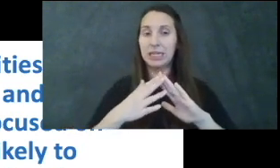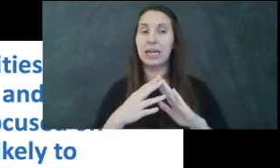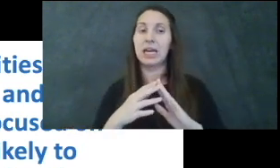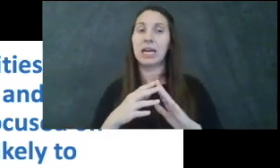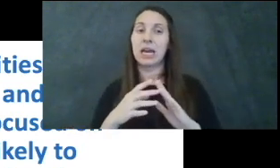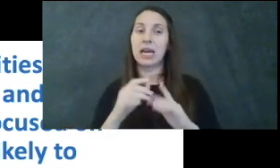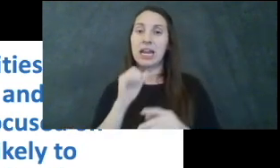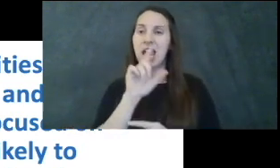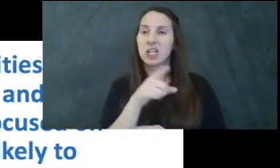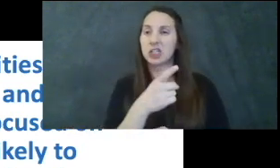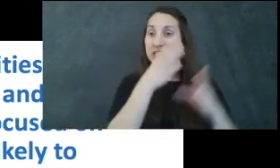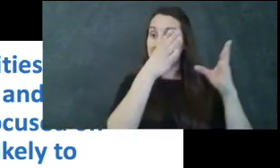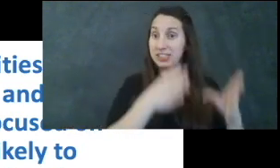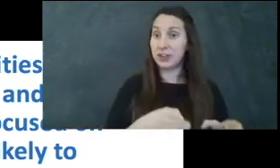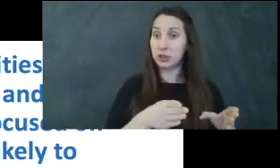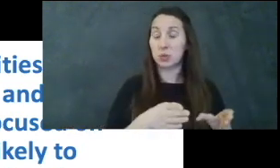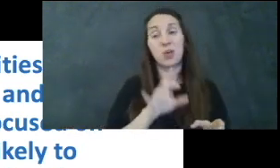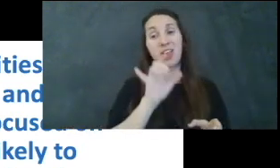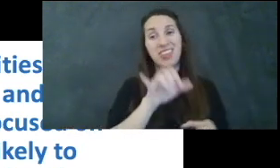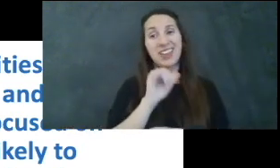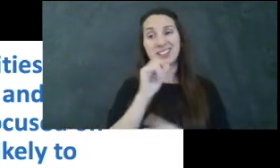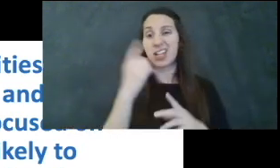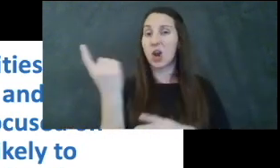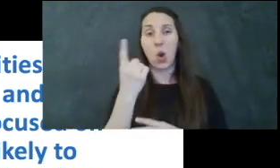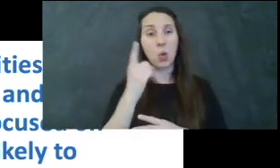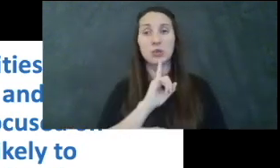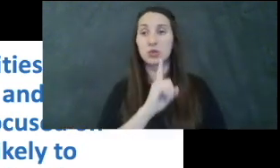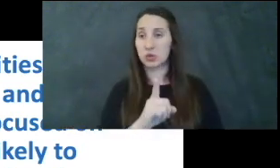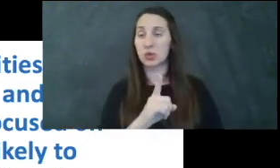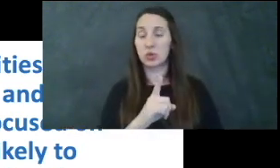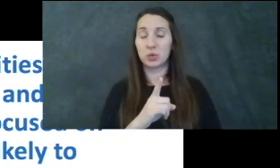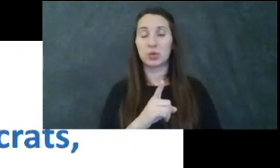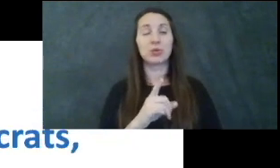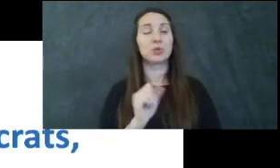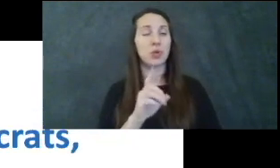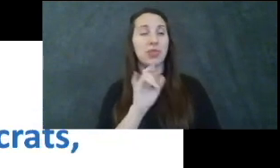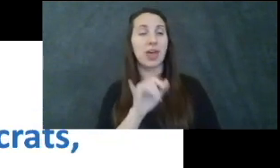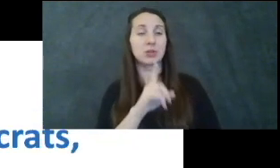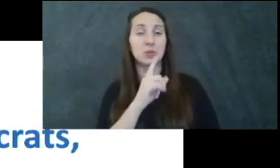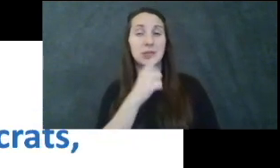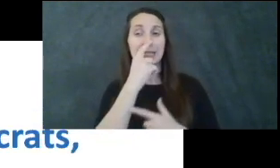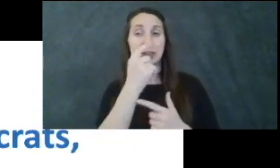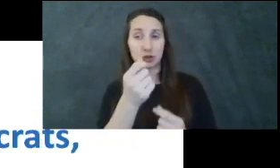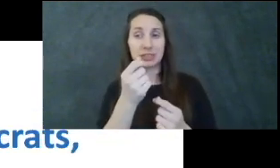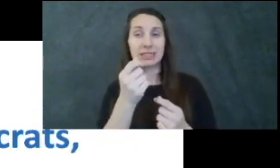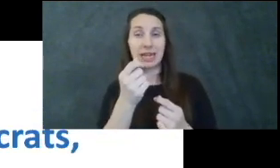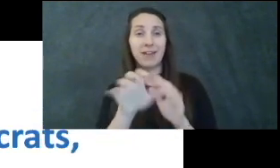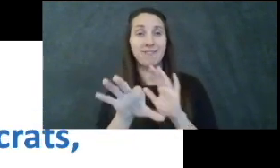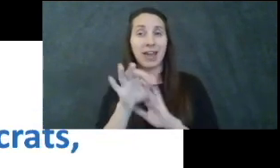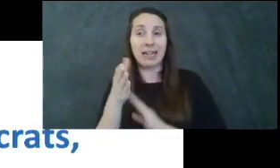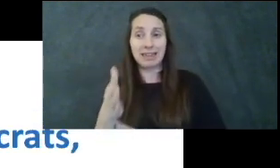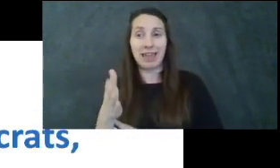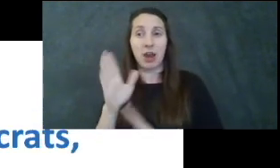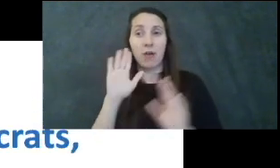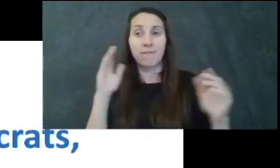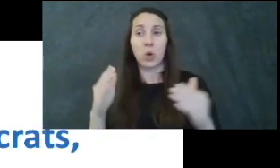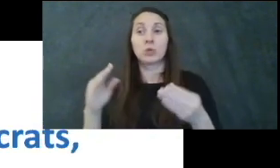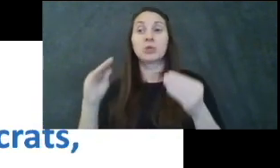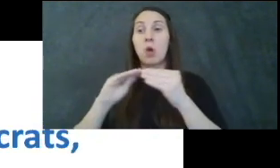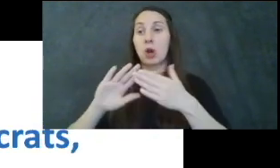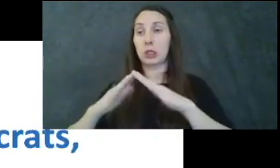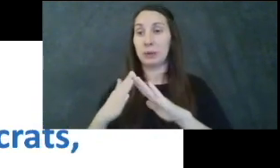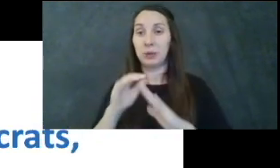very interesting finding here. On the next chart, we see across gender,